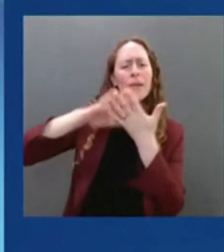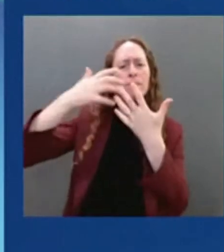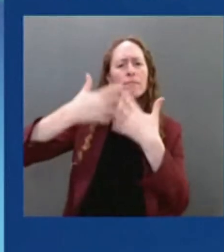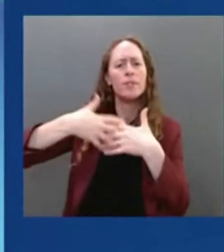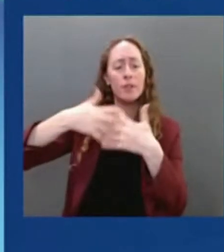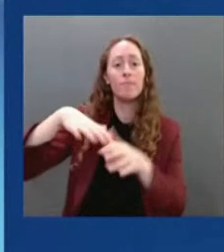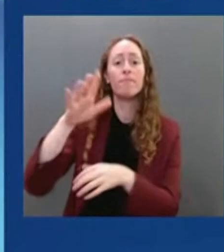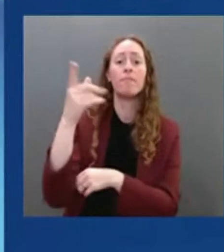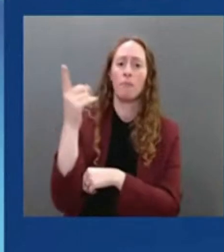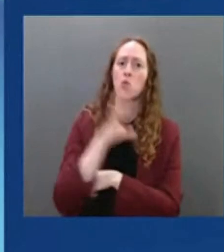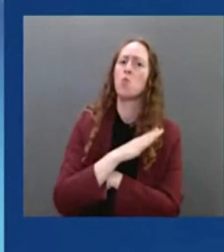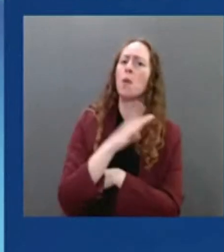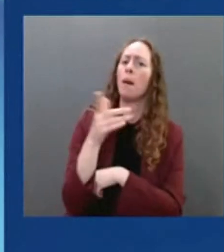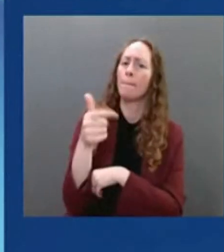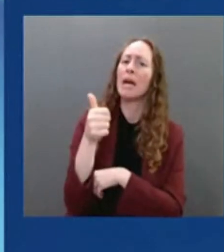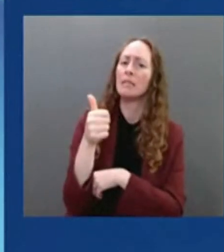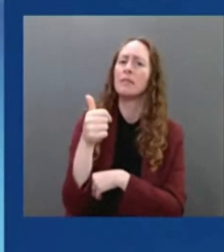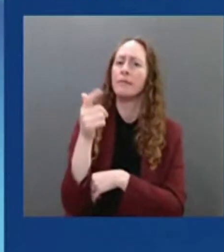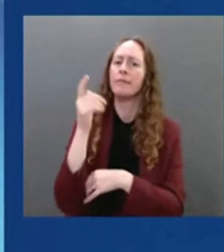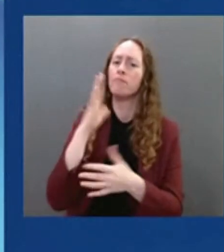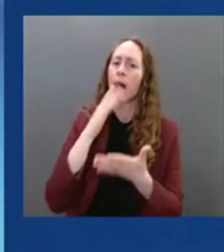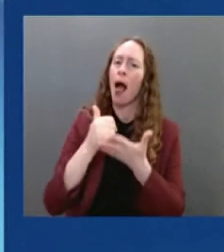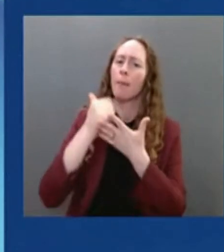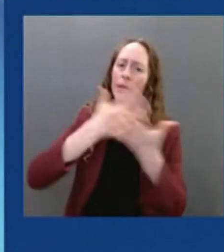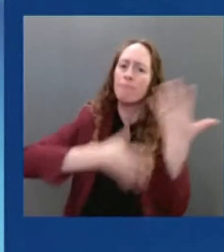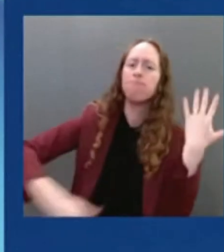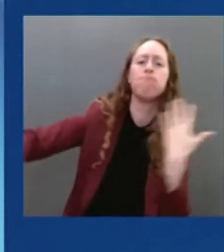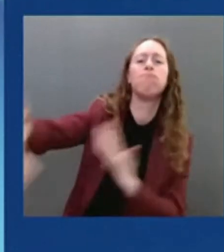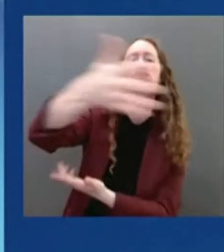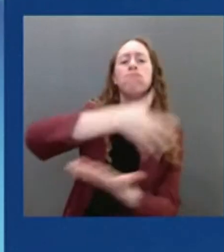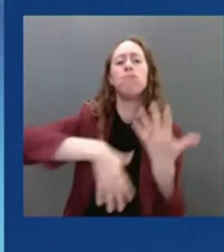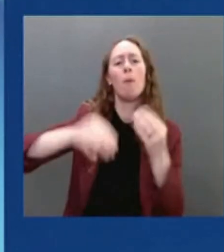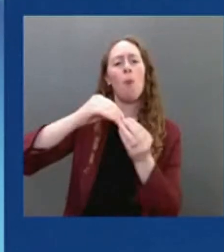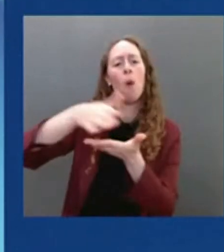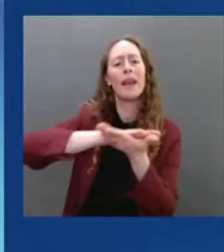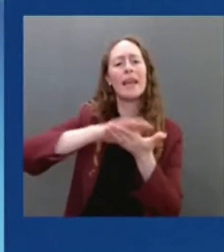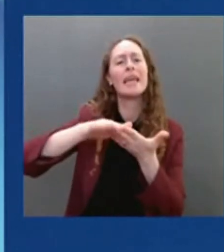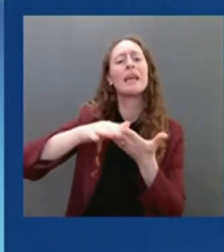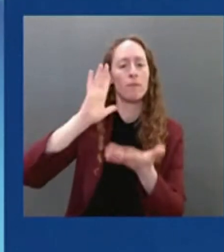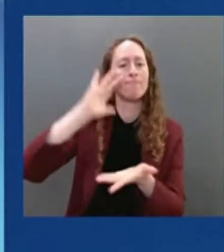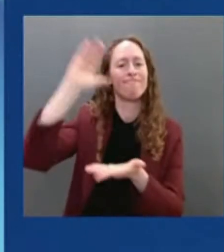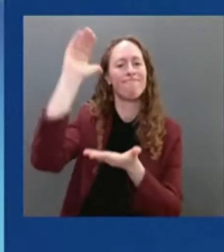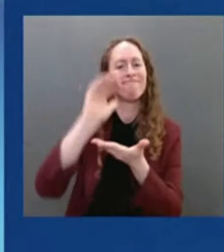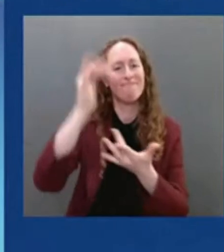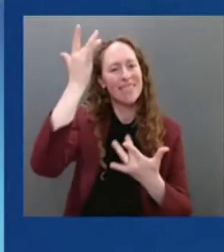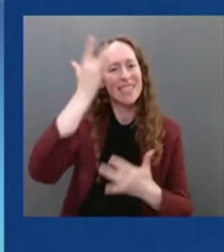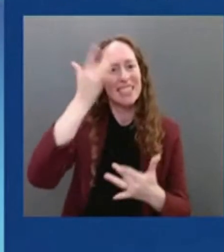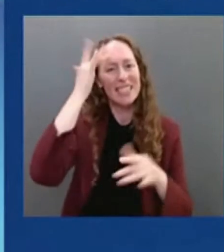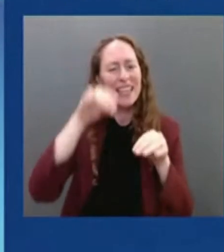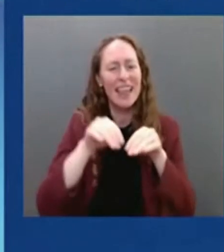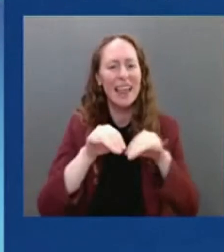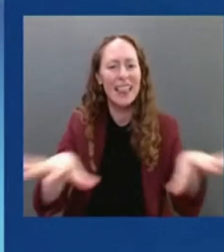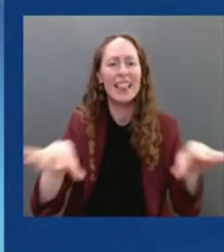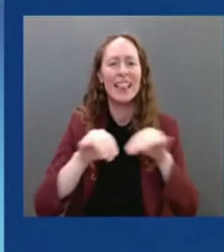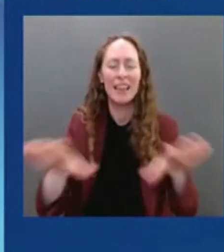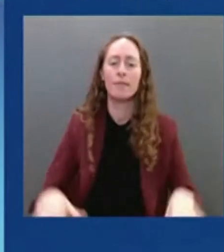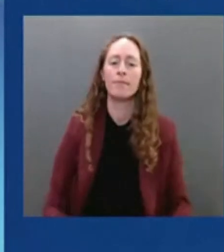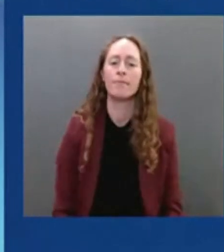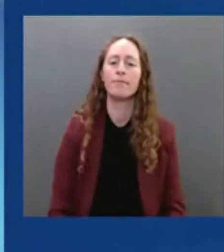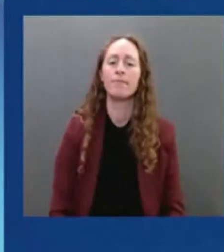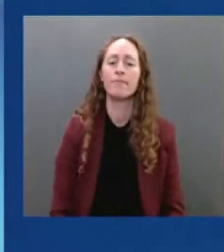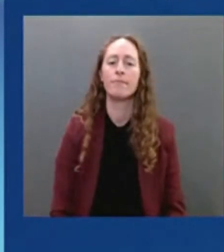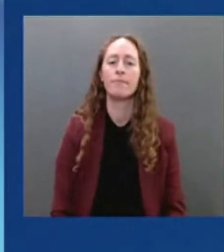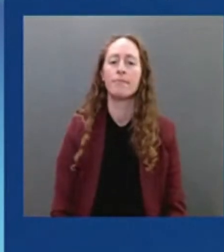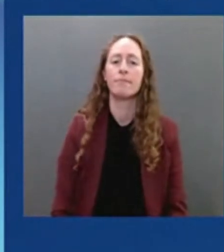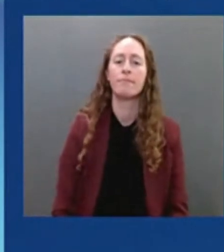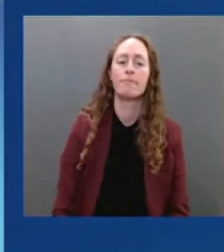enormous difference in reducing infections and spread. So if you are a business or a school or any kind of institution that